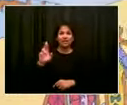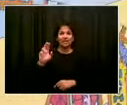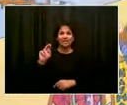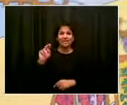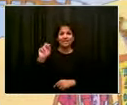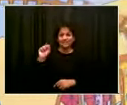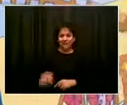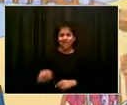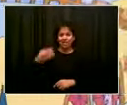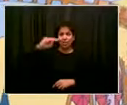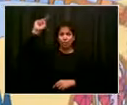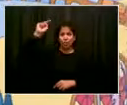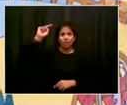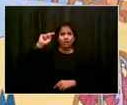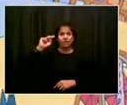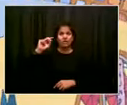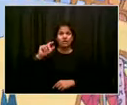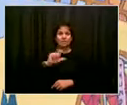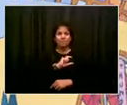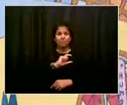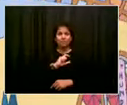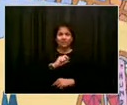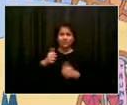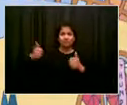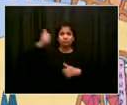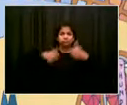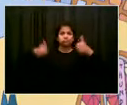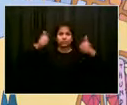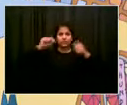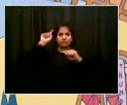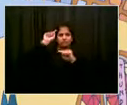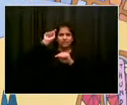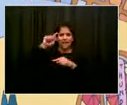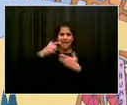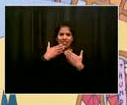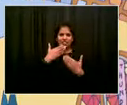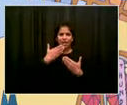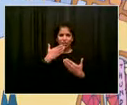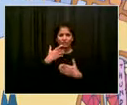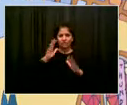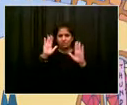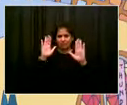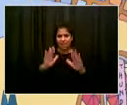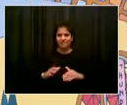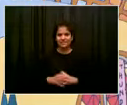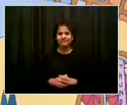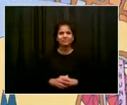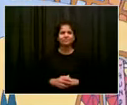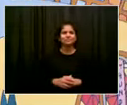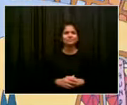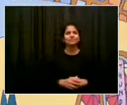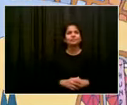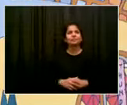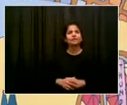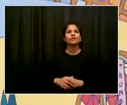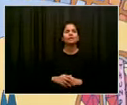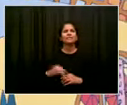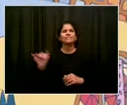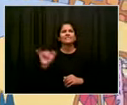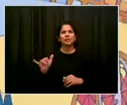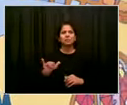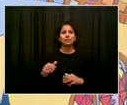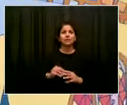in the middle of all this, at Labor Day, another absolutely astounding moment, and Chief, you remember this well,